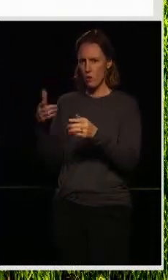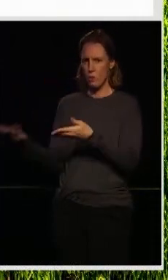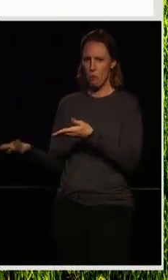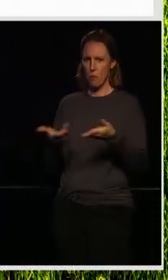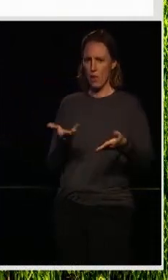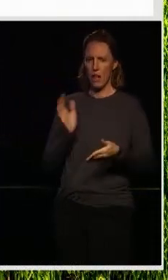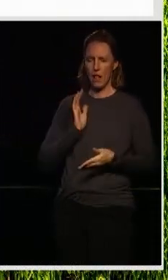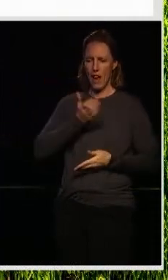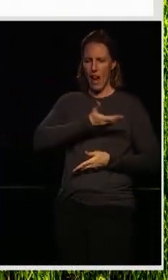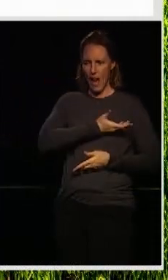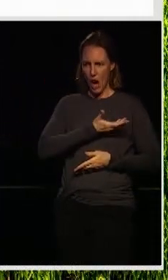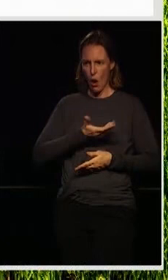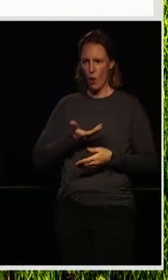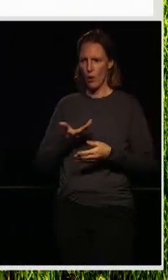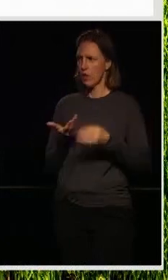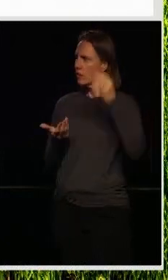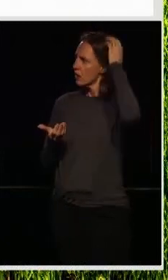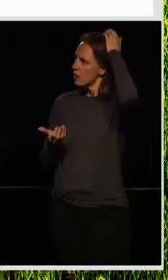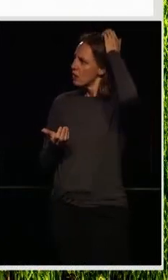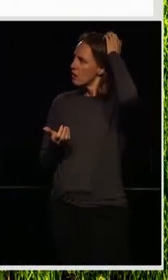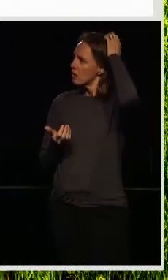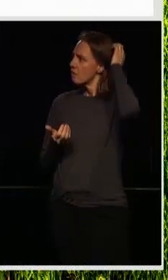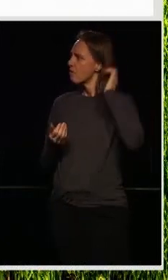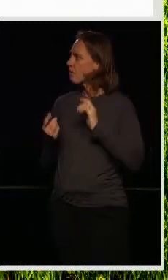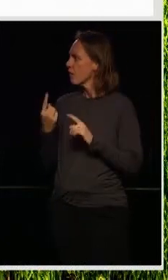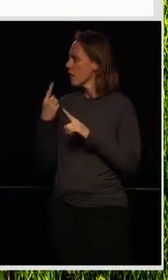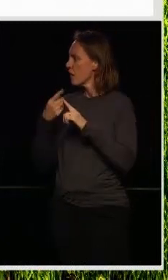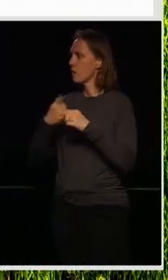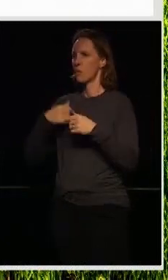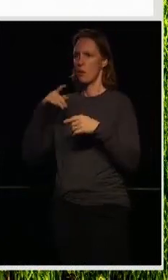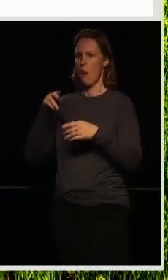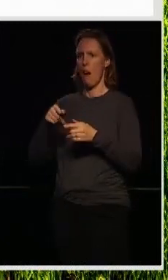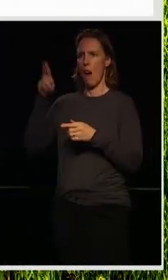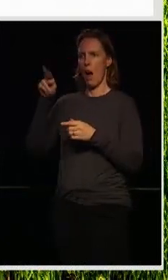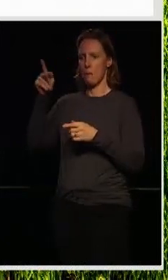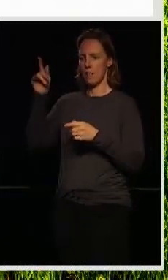#SavingGrains to upstate New York. Thank you. Really well done.